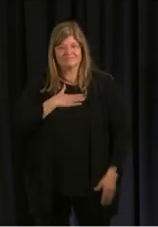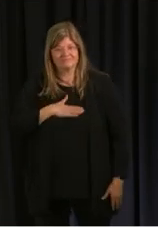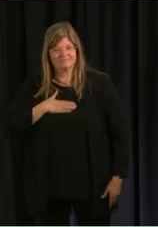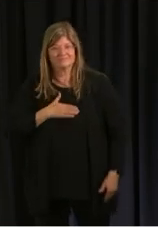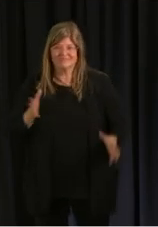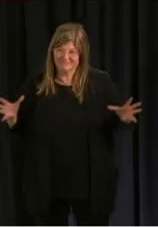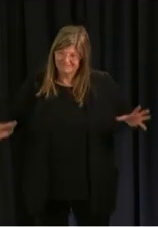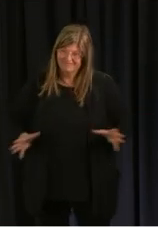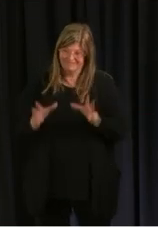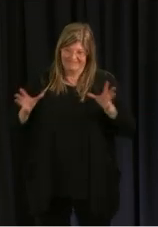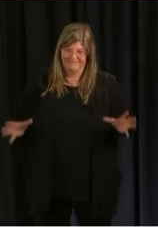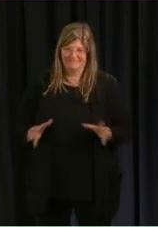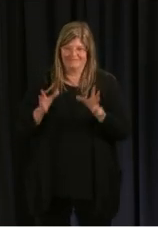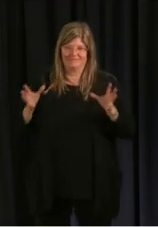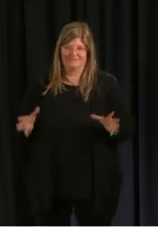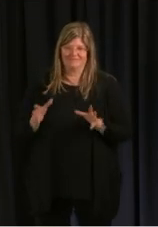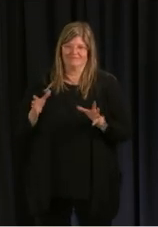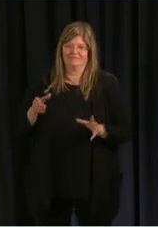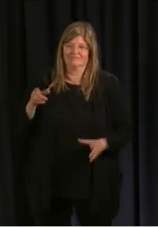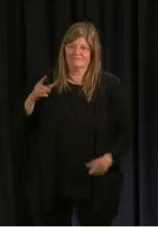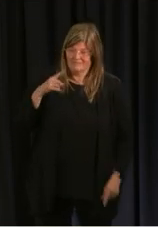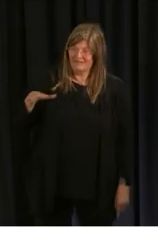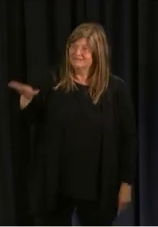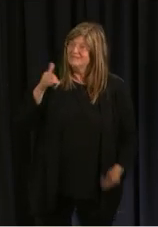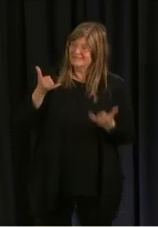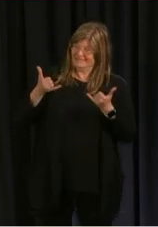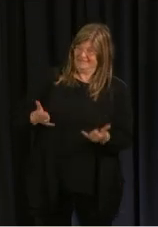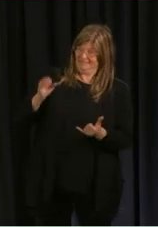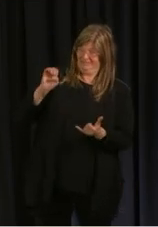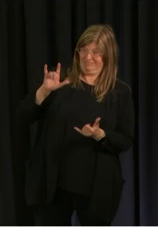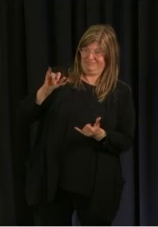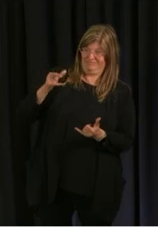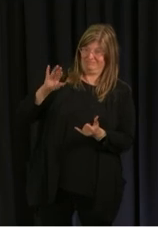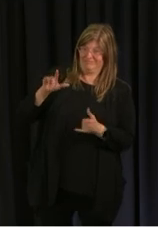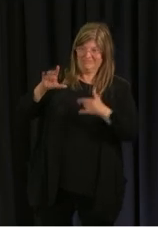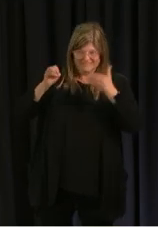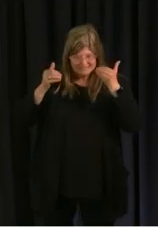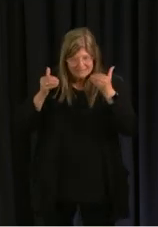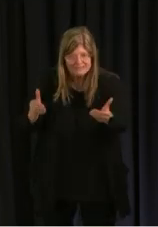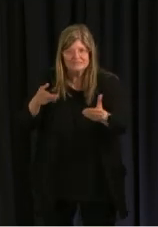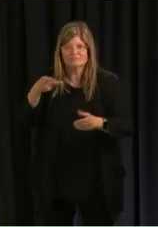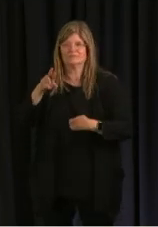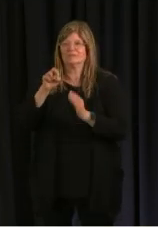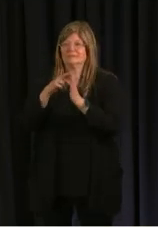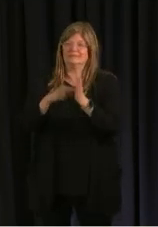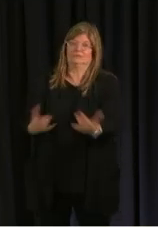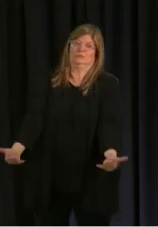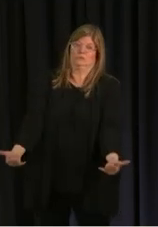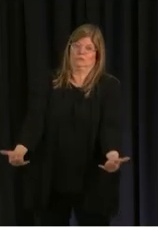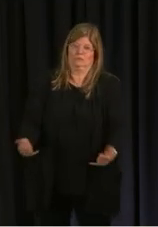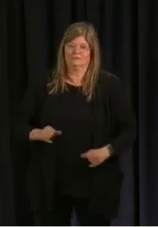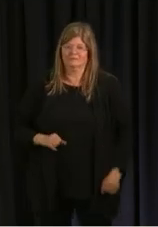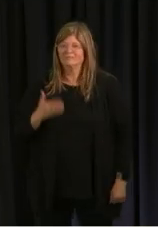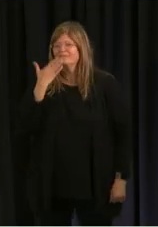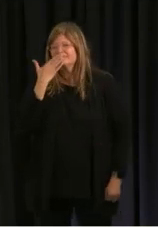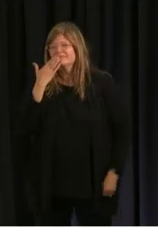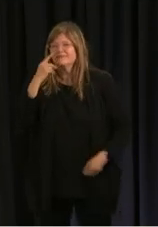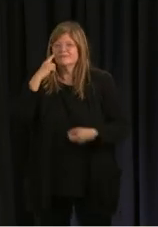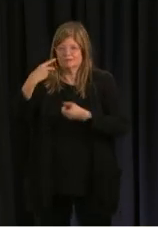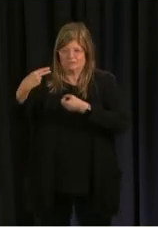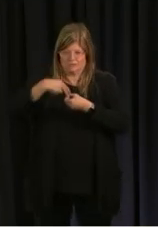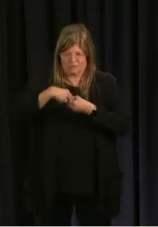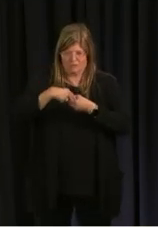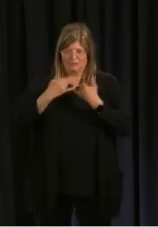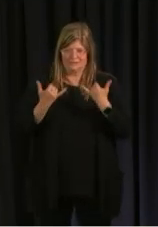those that are currently eligible to please go and pre-register today. We want to thank you all for joining us for this week's